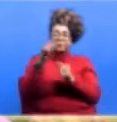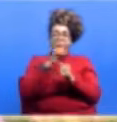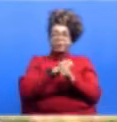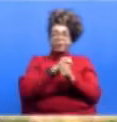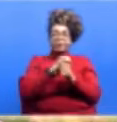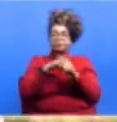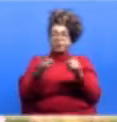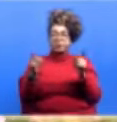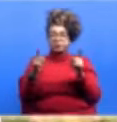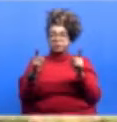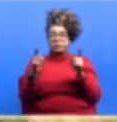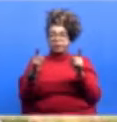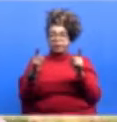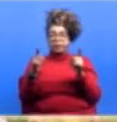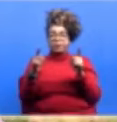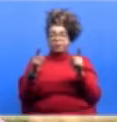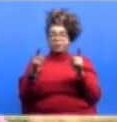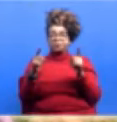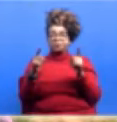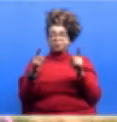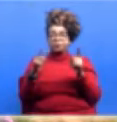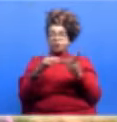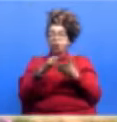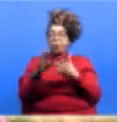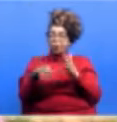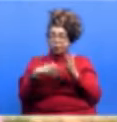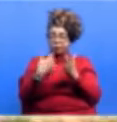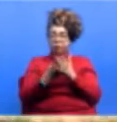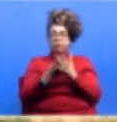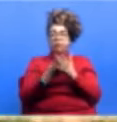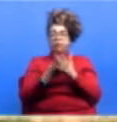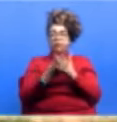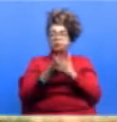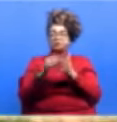Lakini vyote hivyo vilivamiwa na viwavi